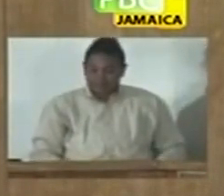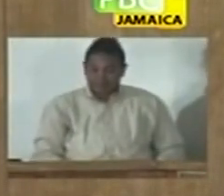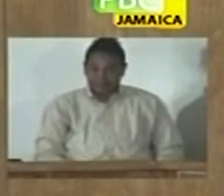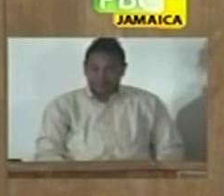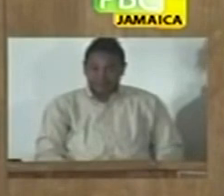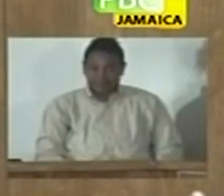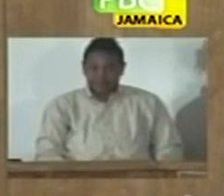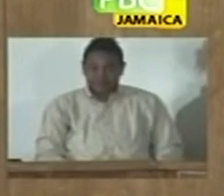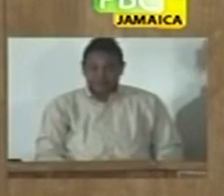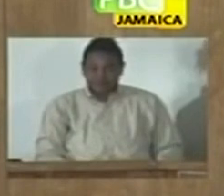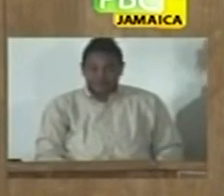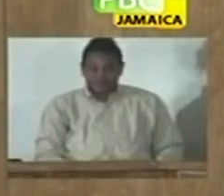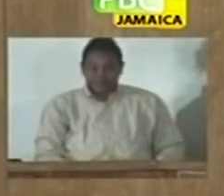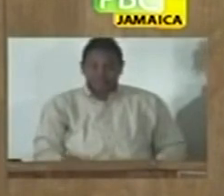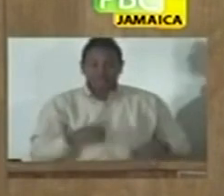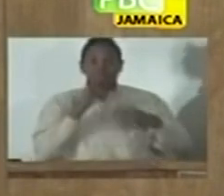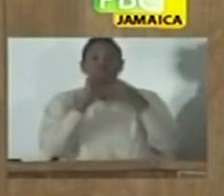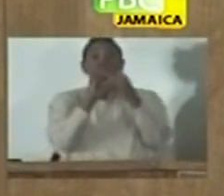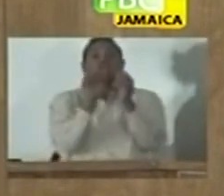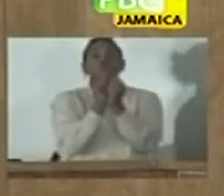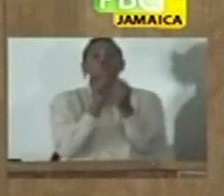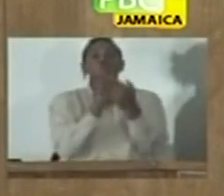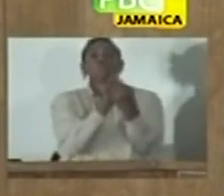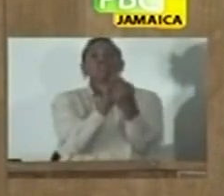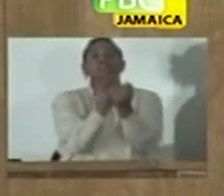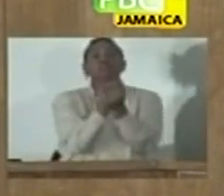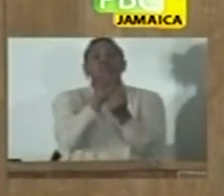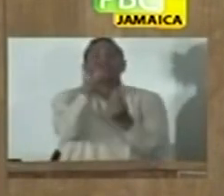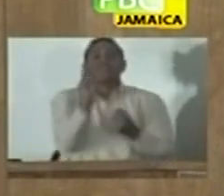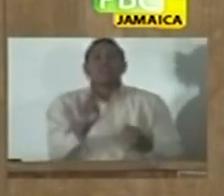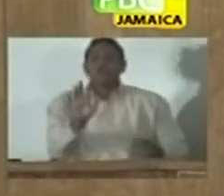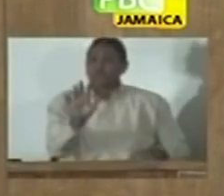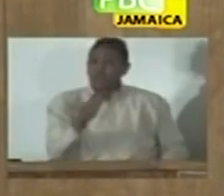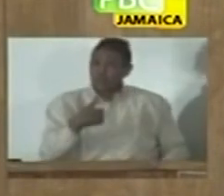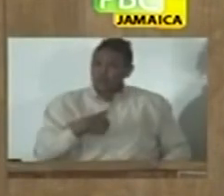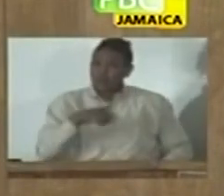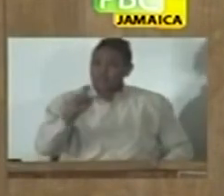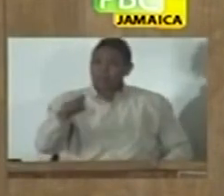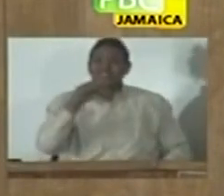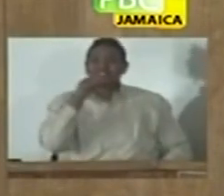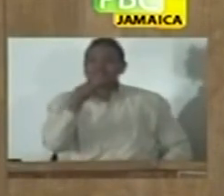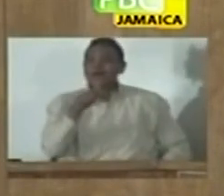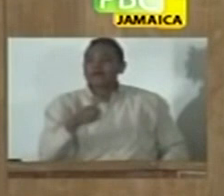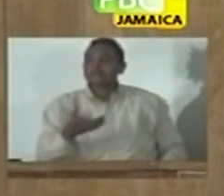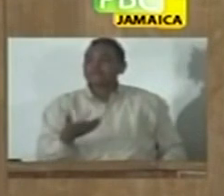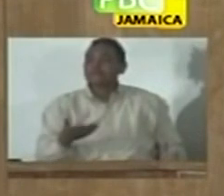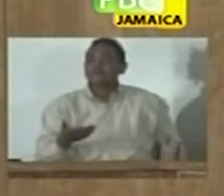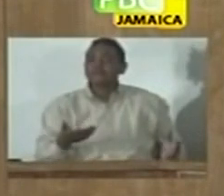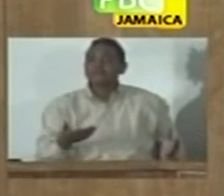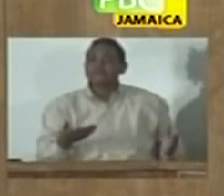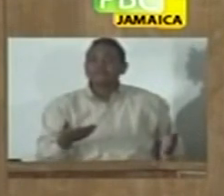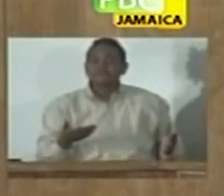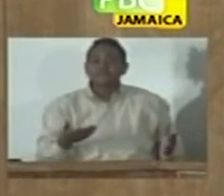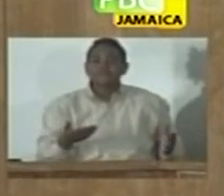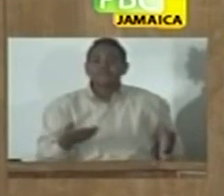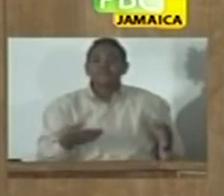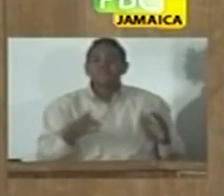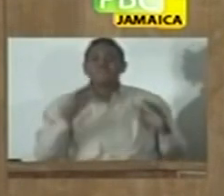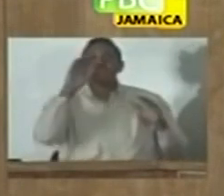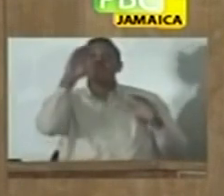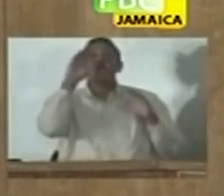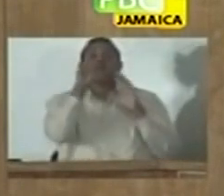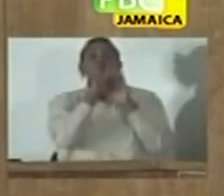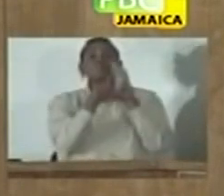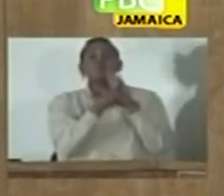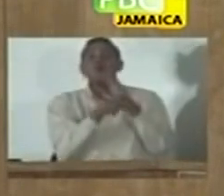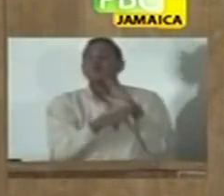in respect to our relationship with Venezuela. We must not sell out the foreign policy interests of